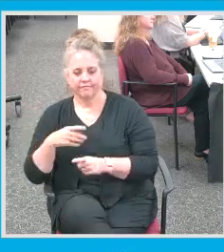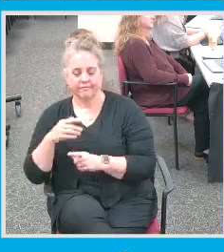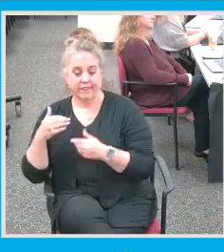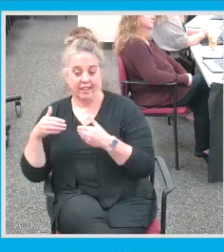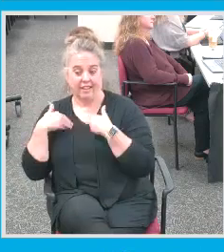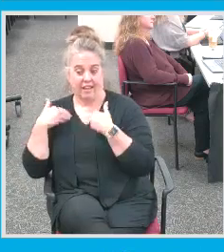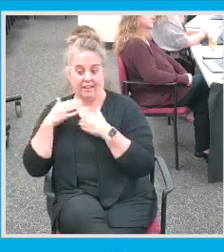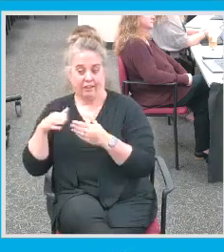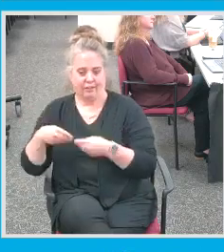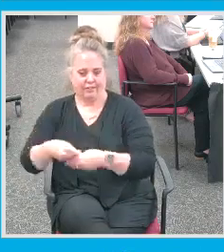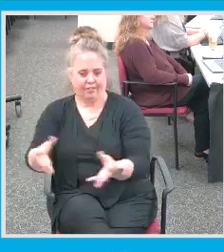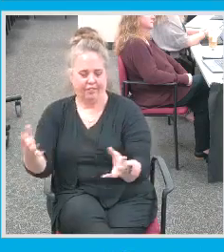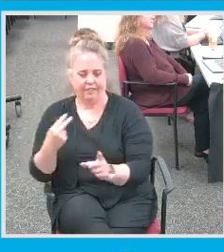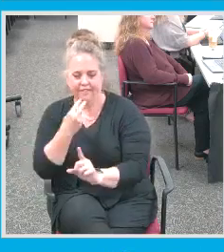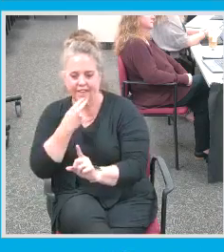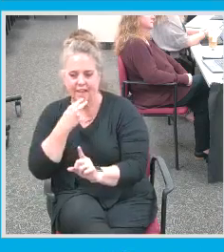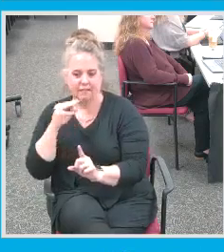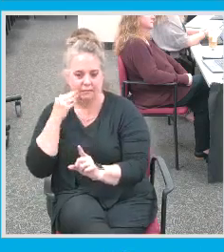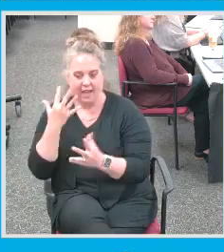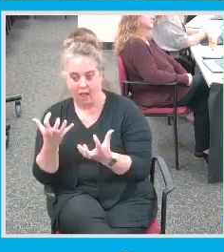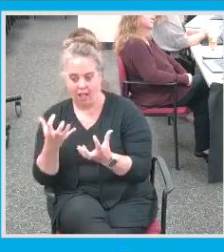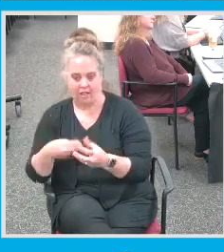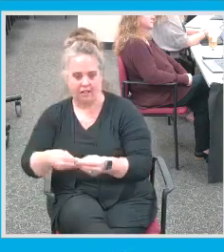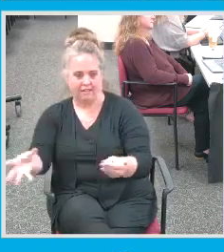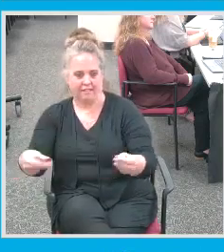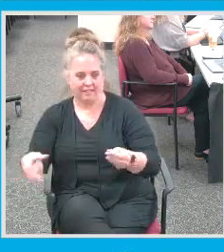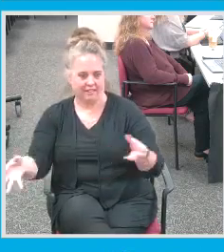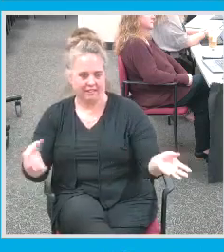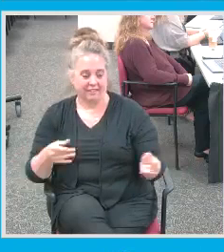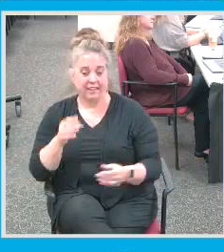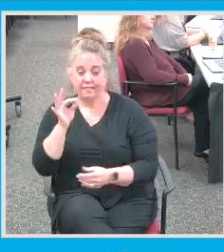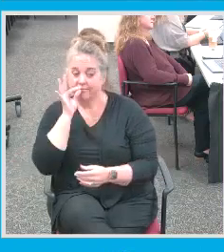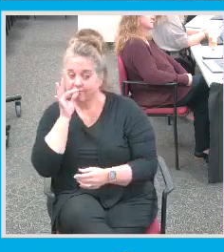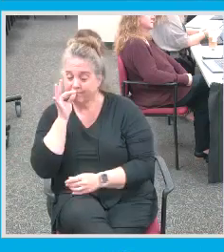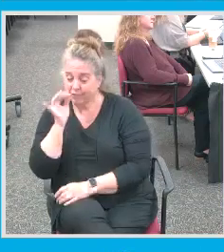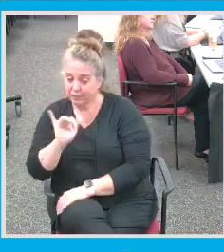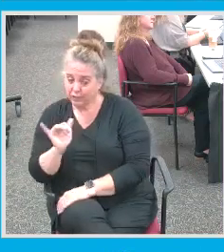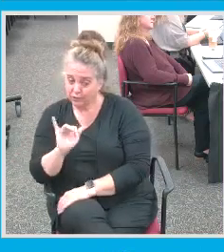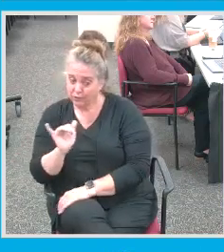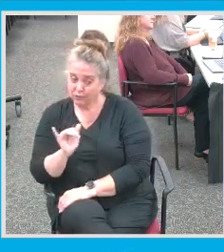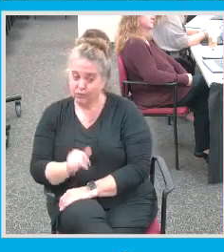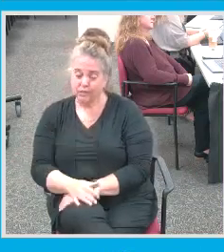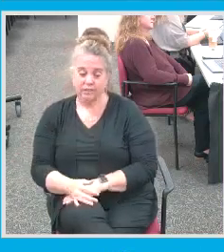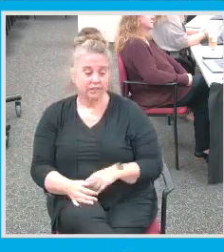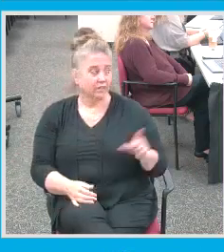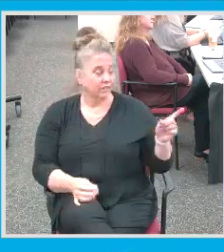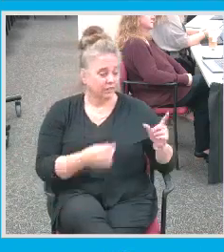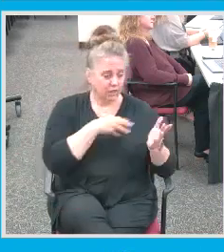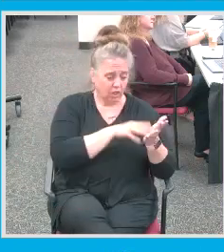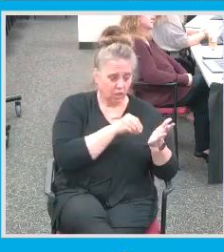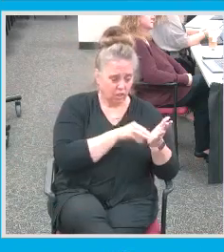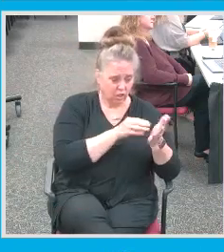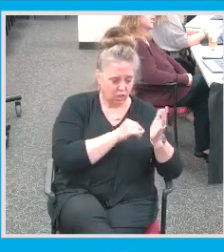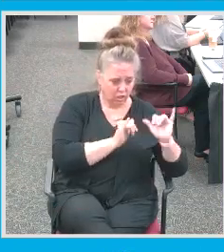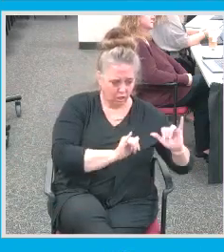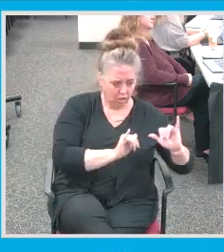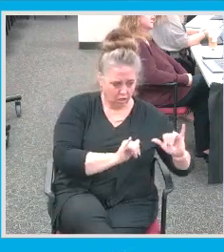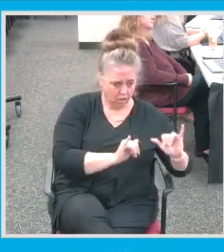vapes and especially weed. And so we learned about that, and now we're trying